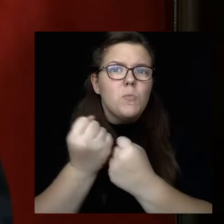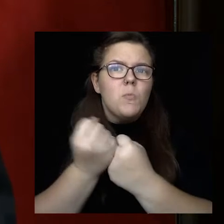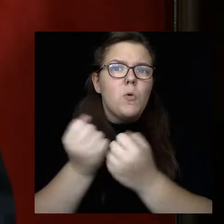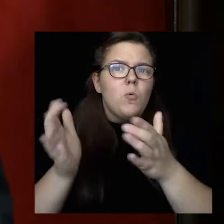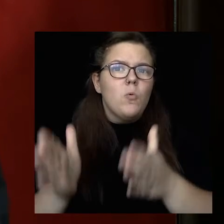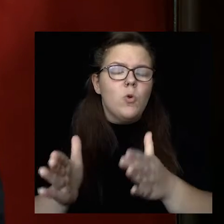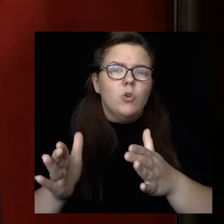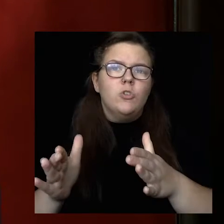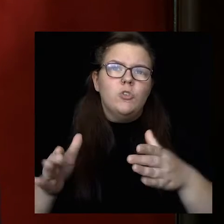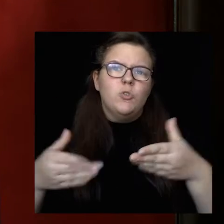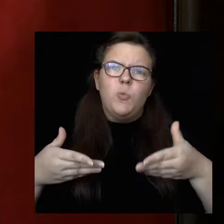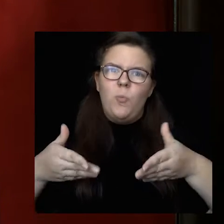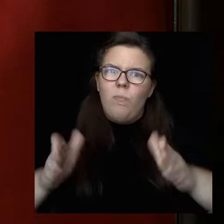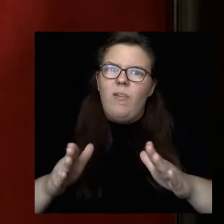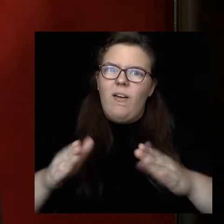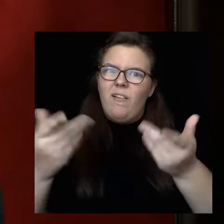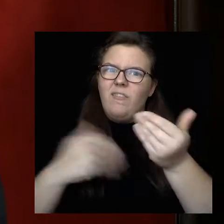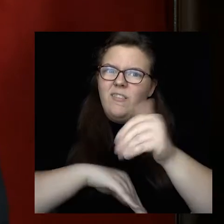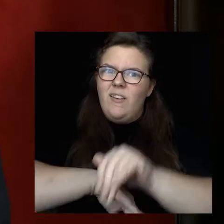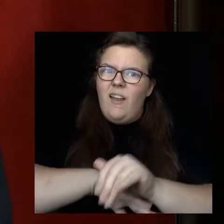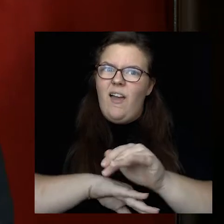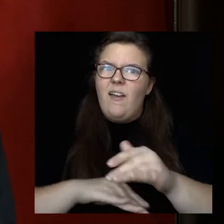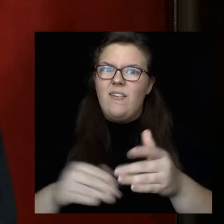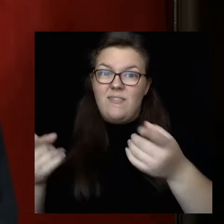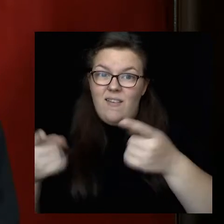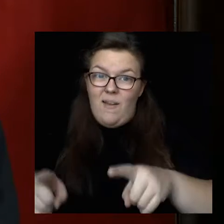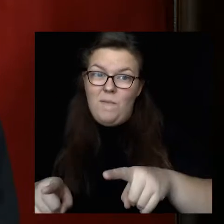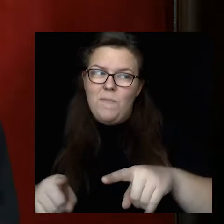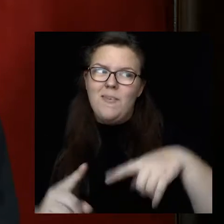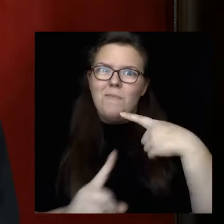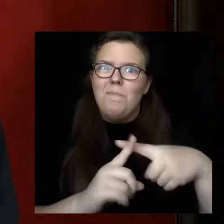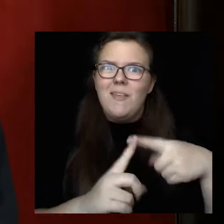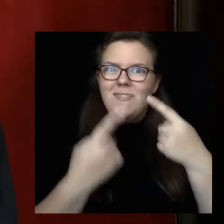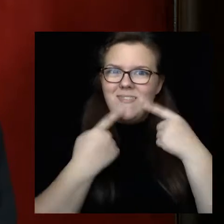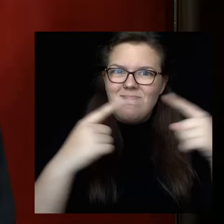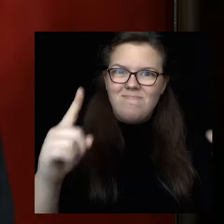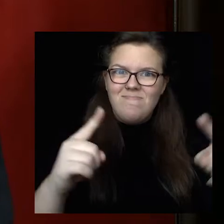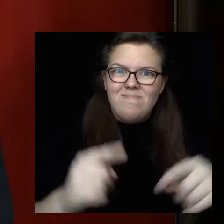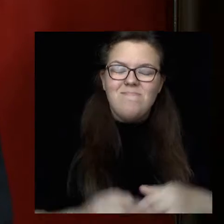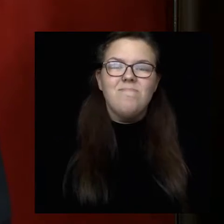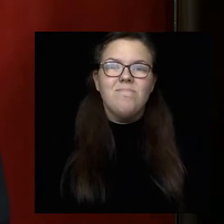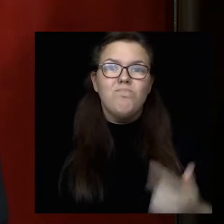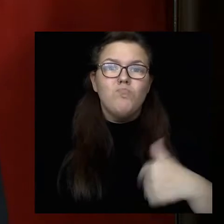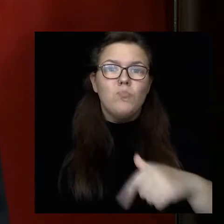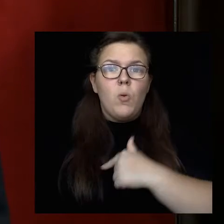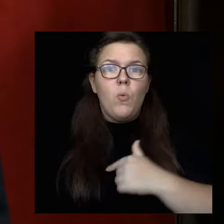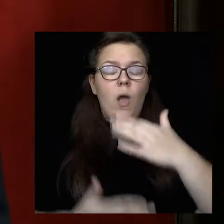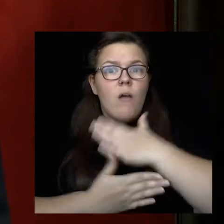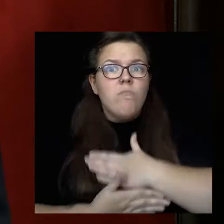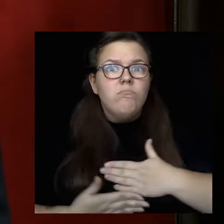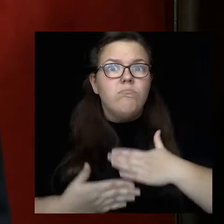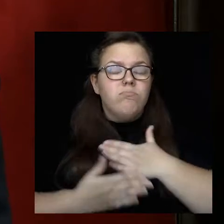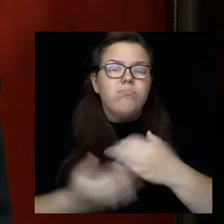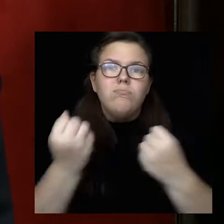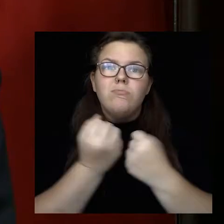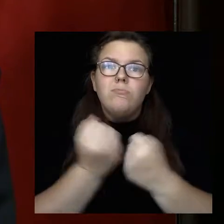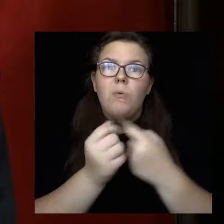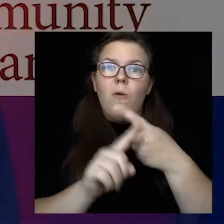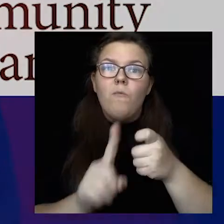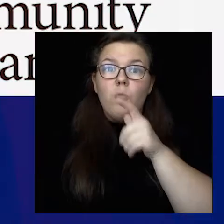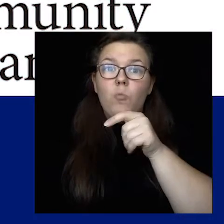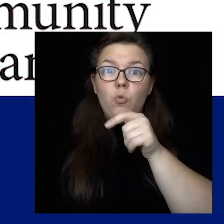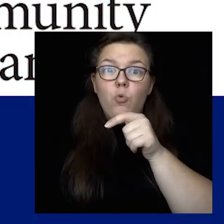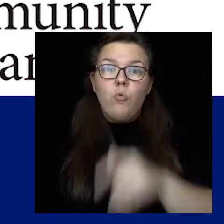underwriters that help make this evening possible, and I might add, successful. We're exceedingly grateful for the support